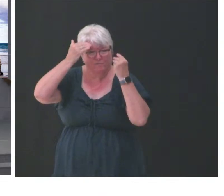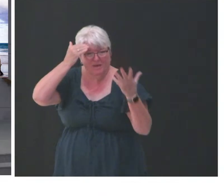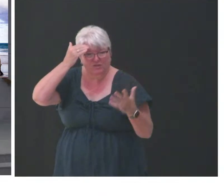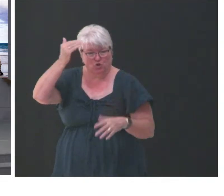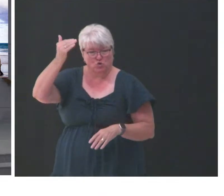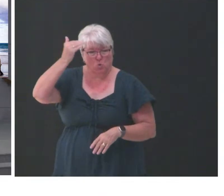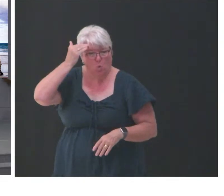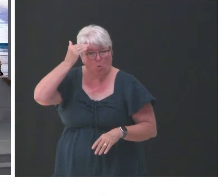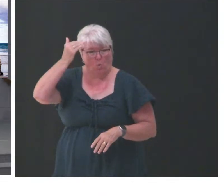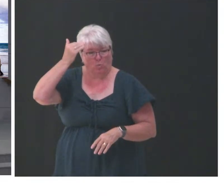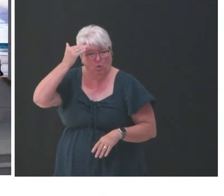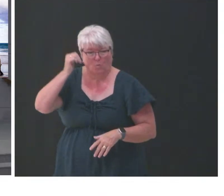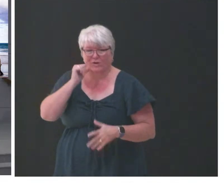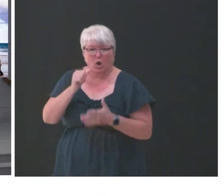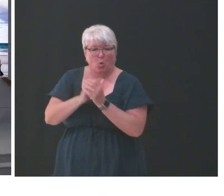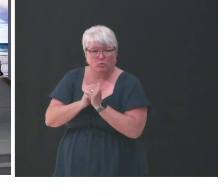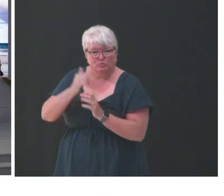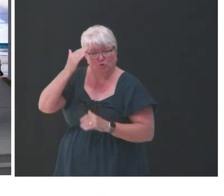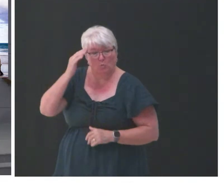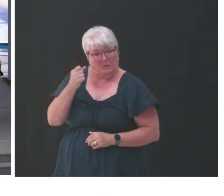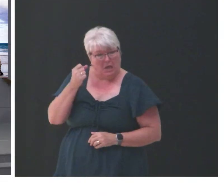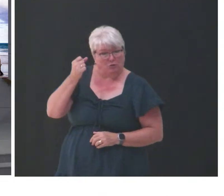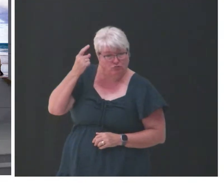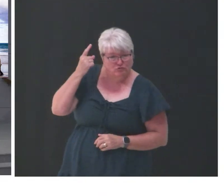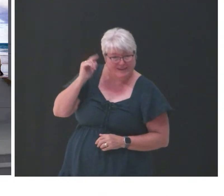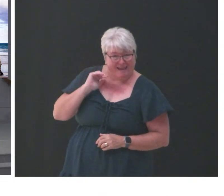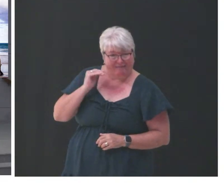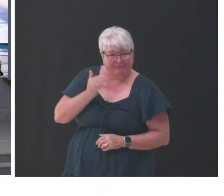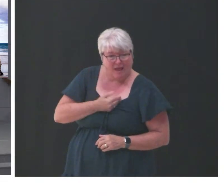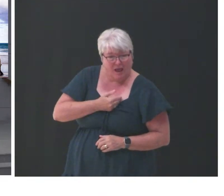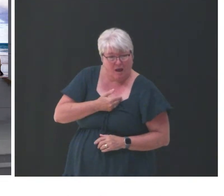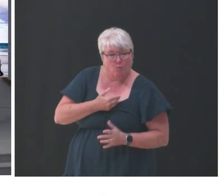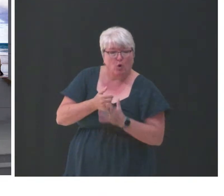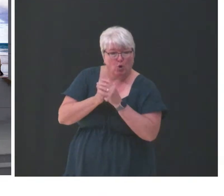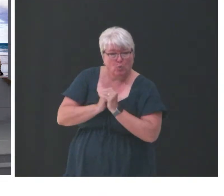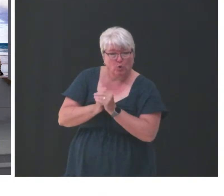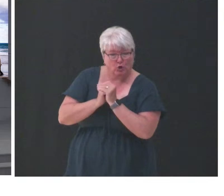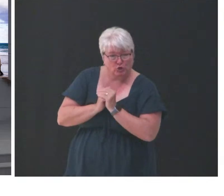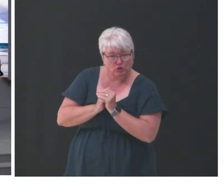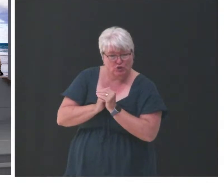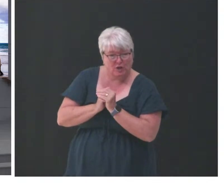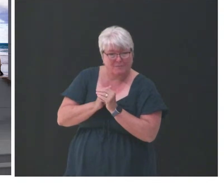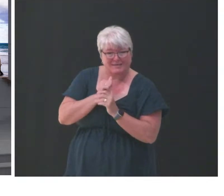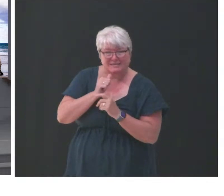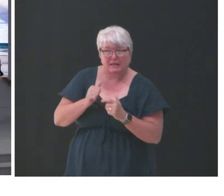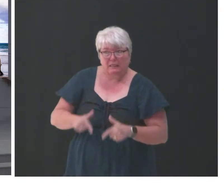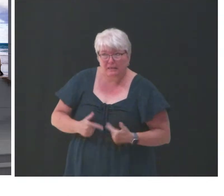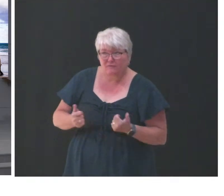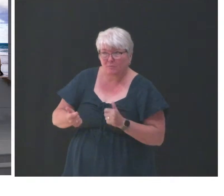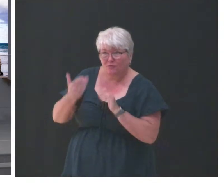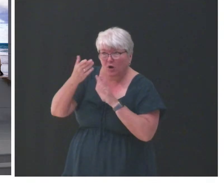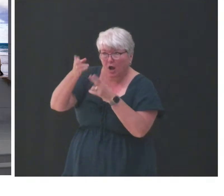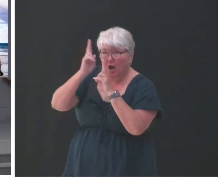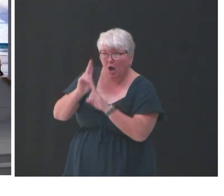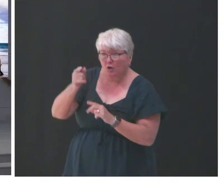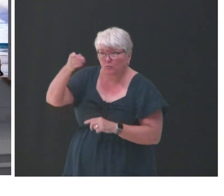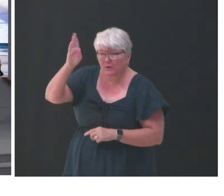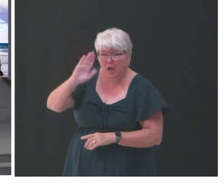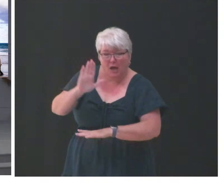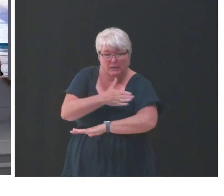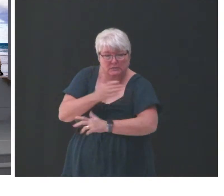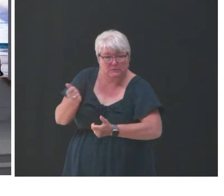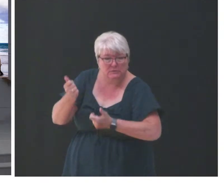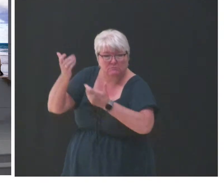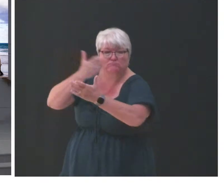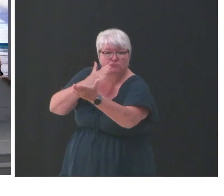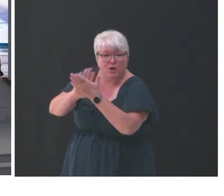know what worship is. Like, we can understand that our worship is living before God. It's honoring God. It's singing before God.